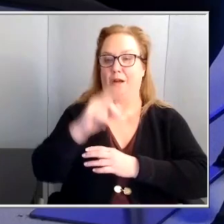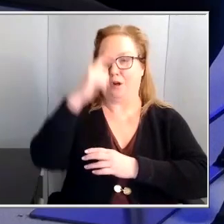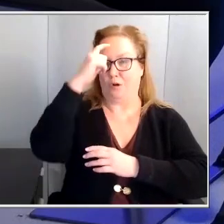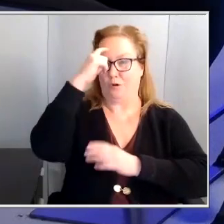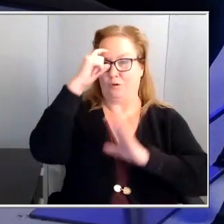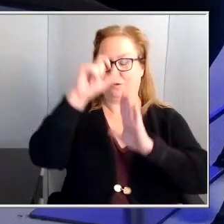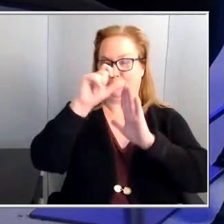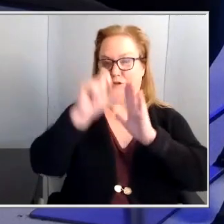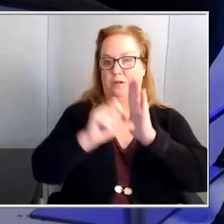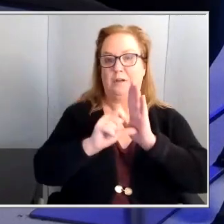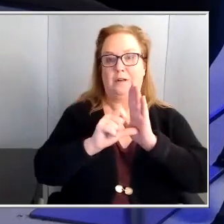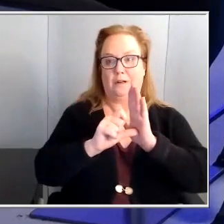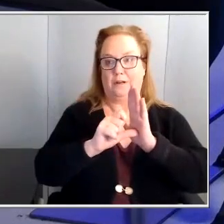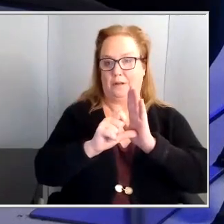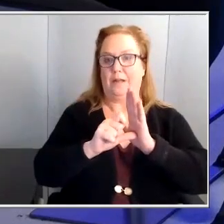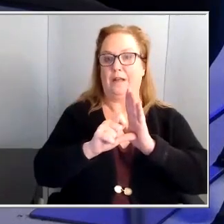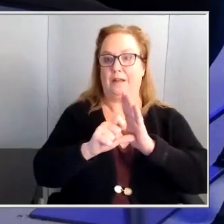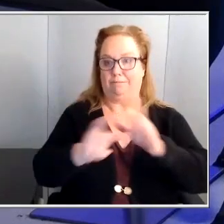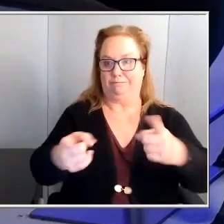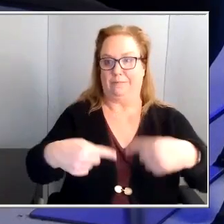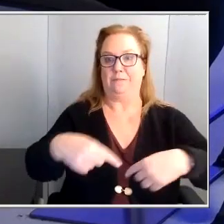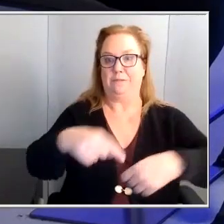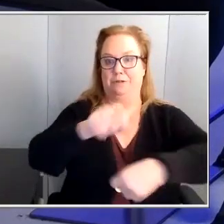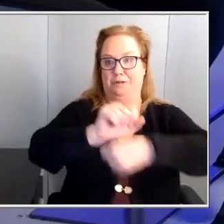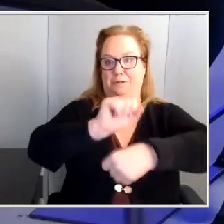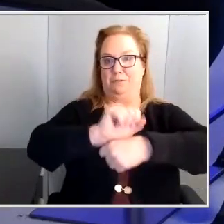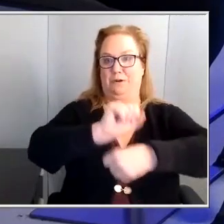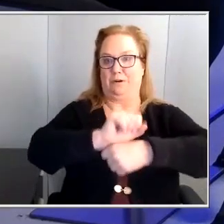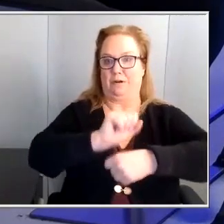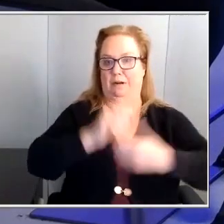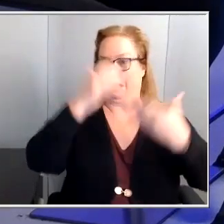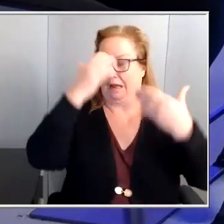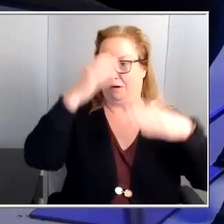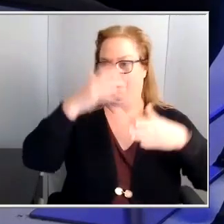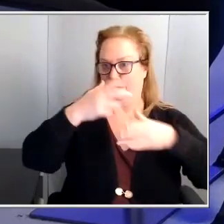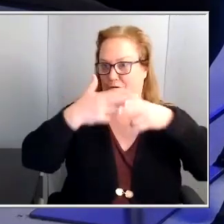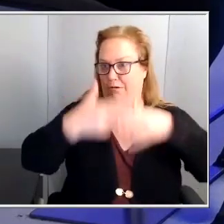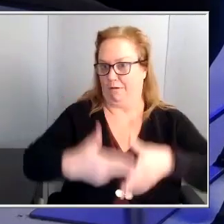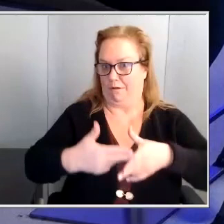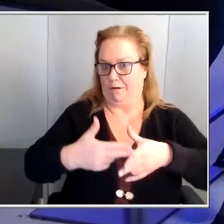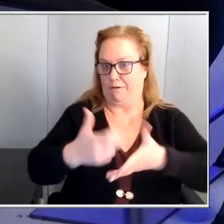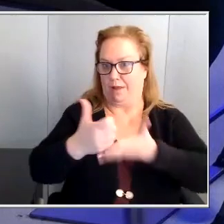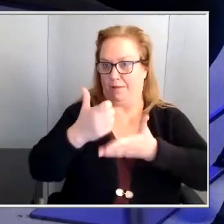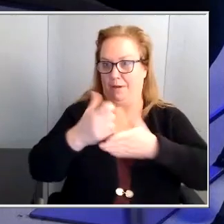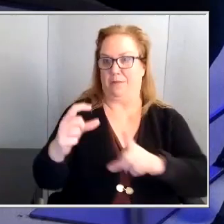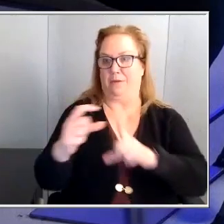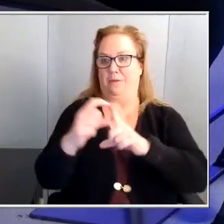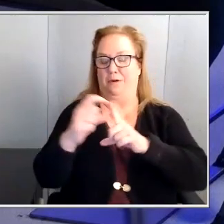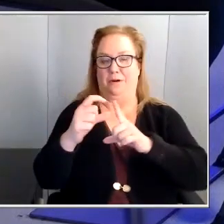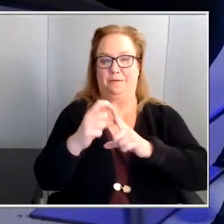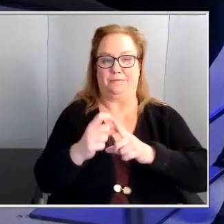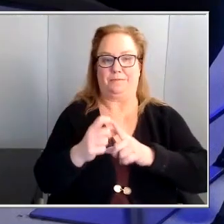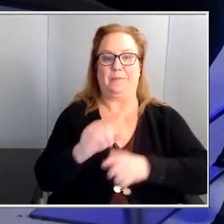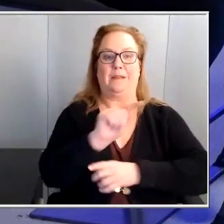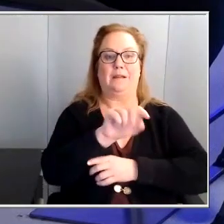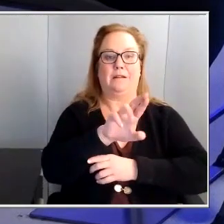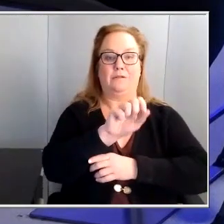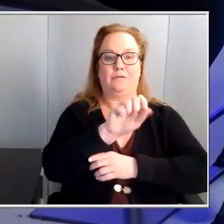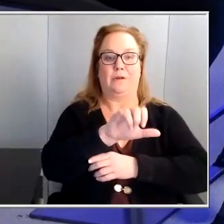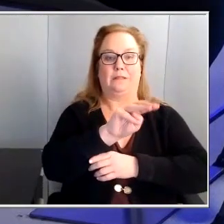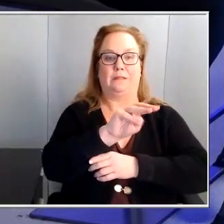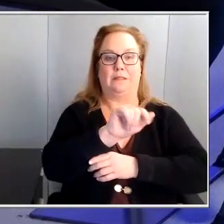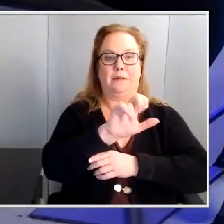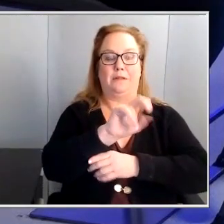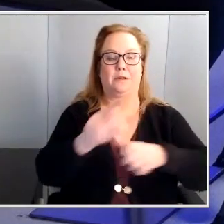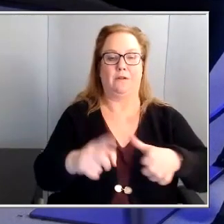who turns out to do some of this kind of patchwork stuff. I don't know what else we should call that. You'll have to help me with the right name. And Tracy Mason, one of the first